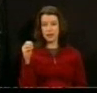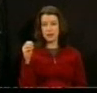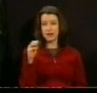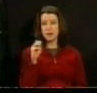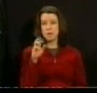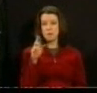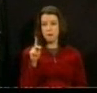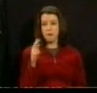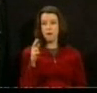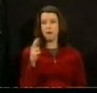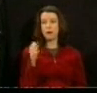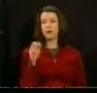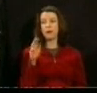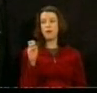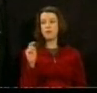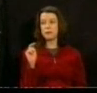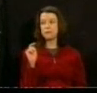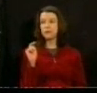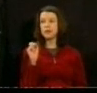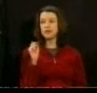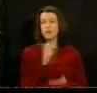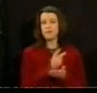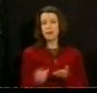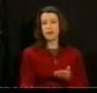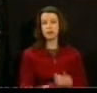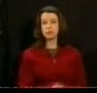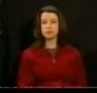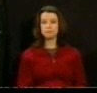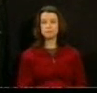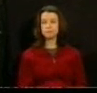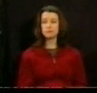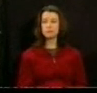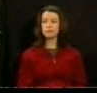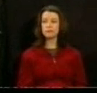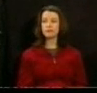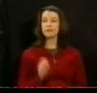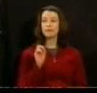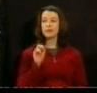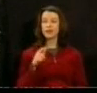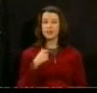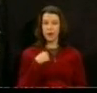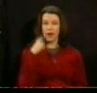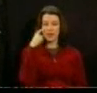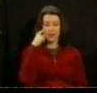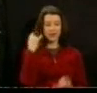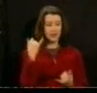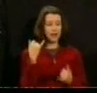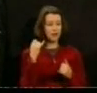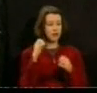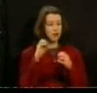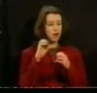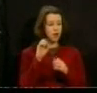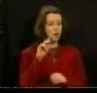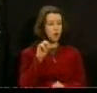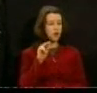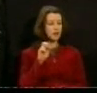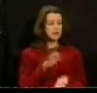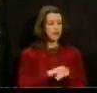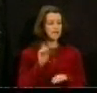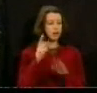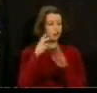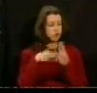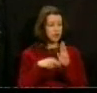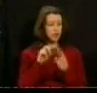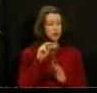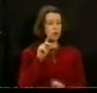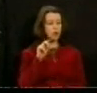Mark Hartman. So the motion fails. Okay, I think we're on ordinance on the first reading. We have none.